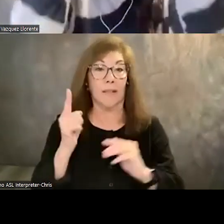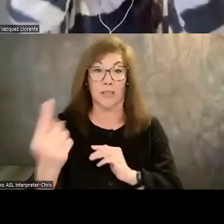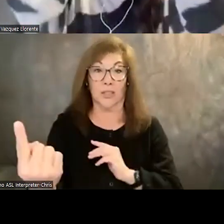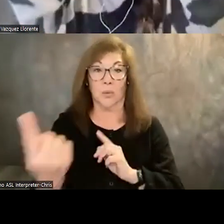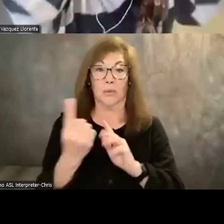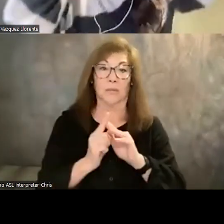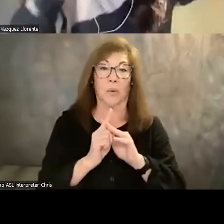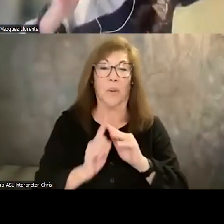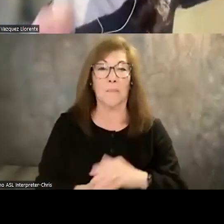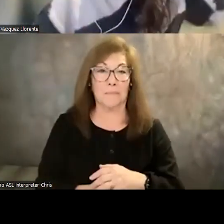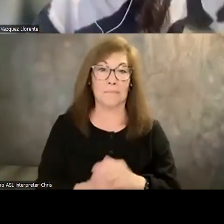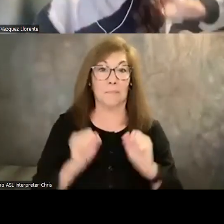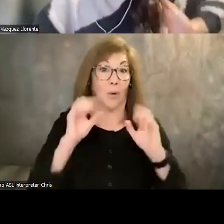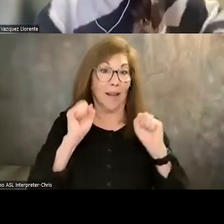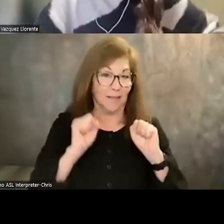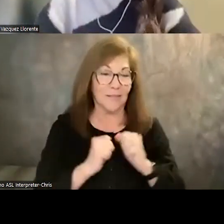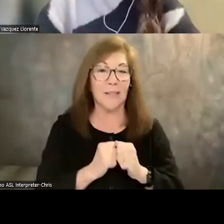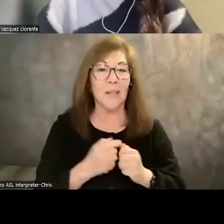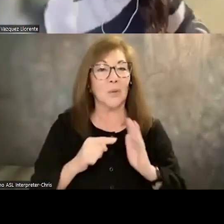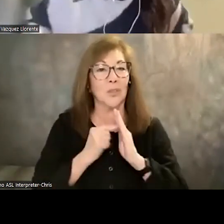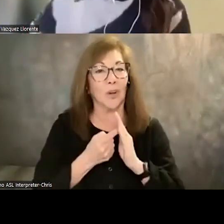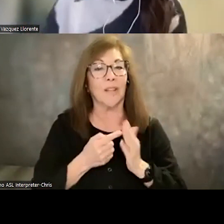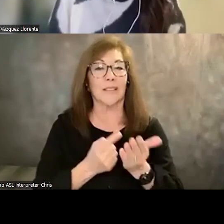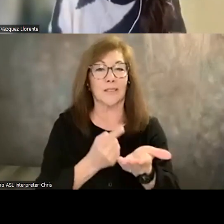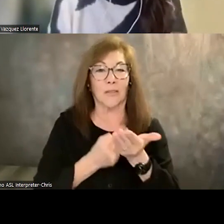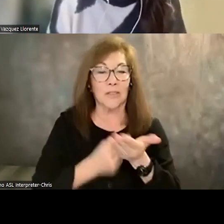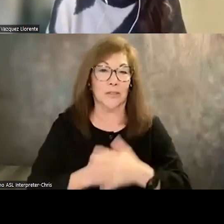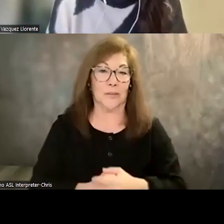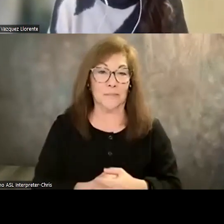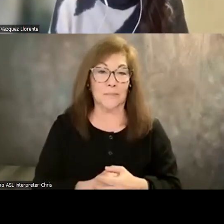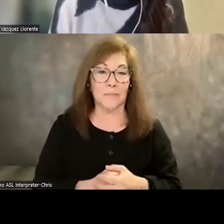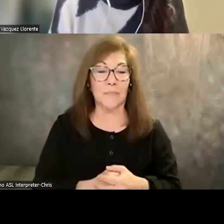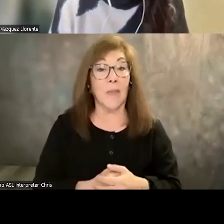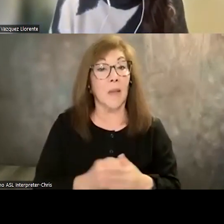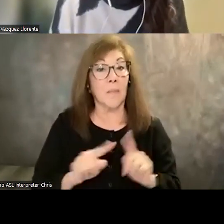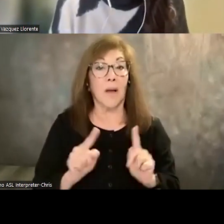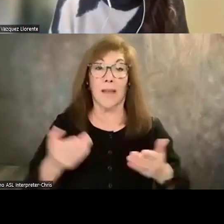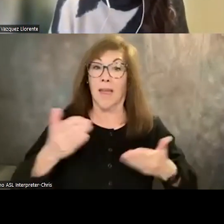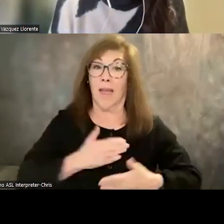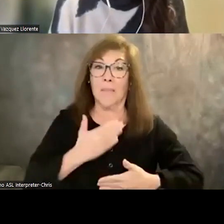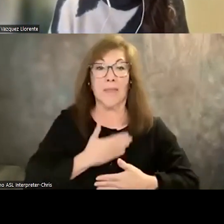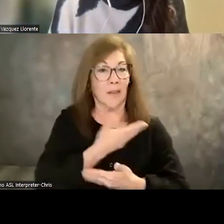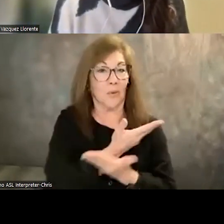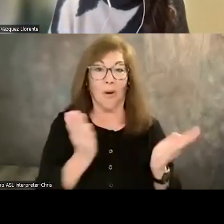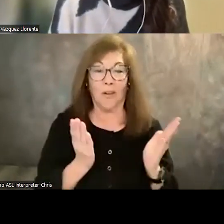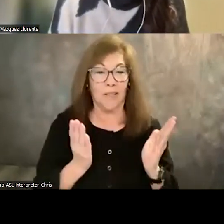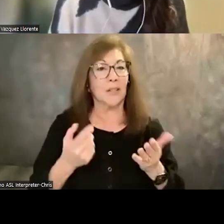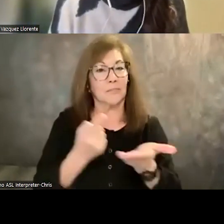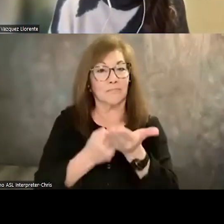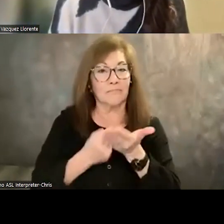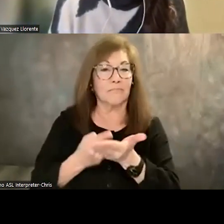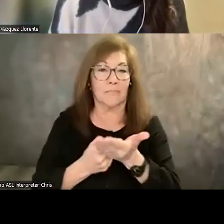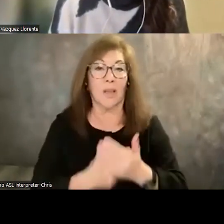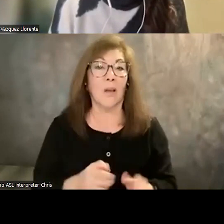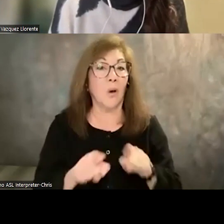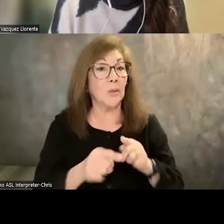appear miraculously as we're starting this conversation. But just happy that everyone's here to talk with us today.